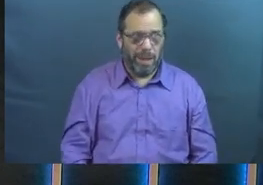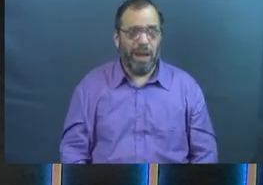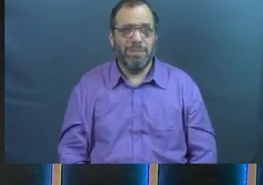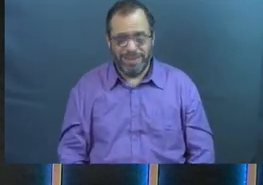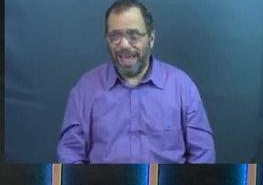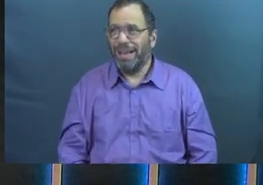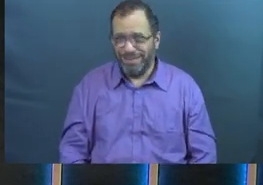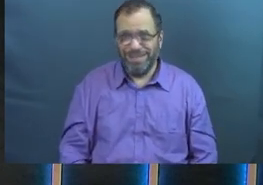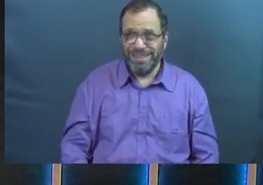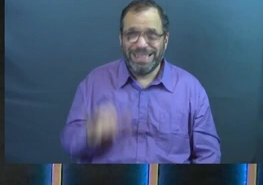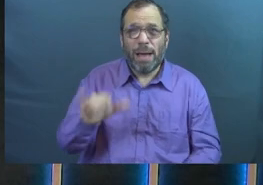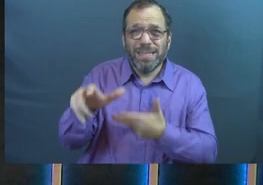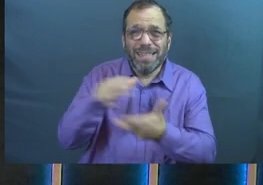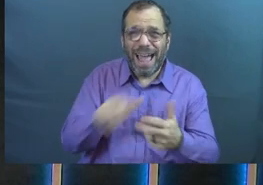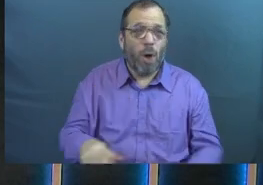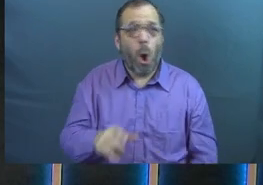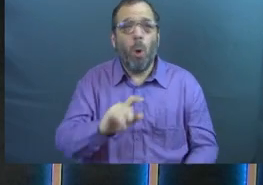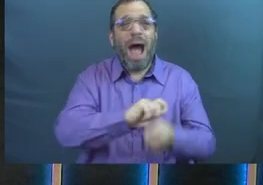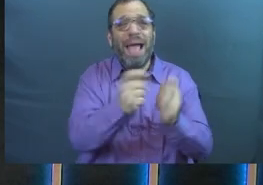Yeah, you were supposed to laugh at that.